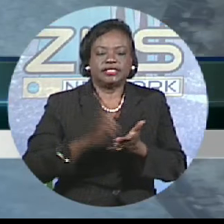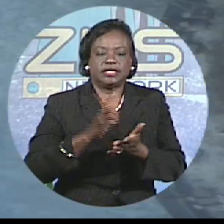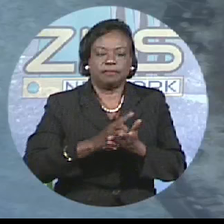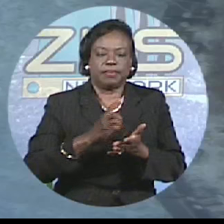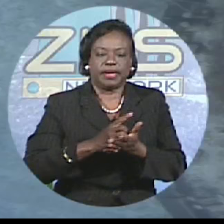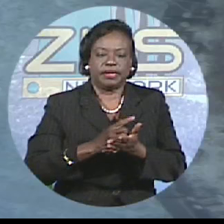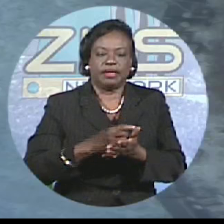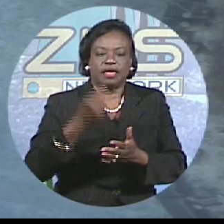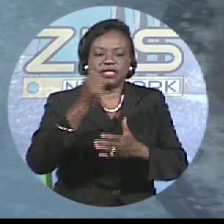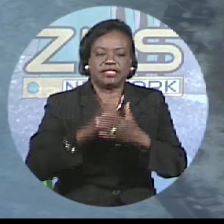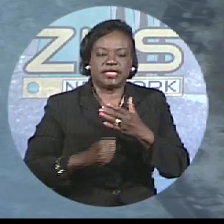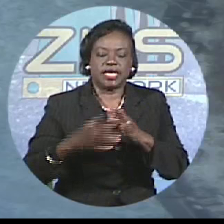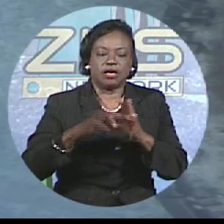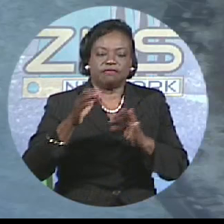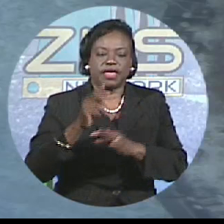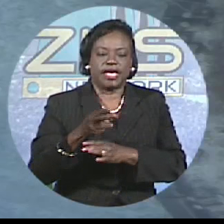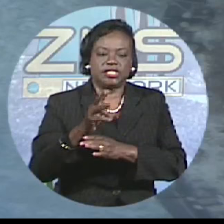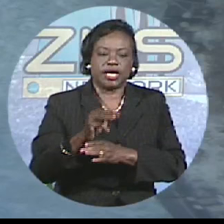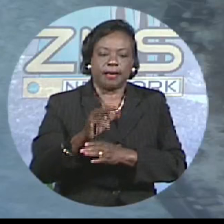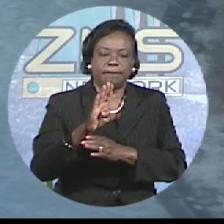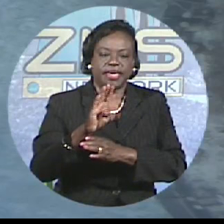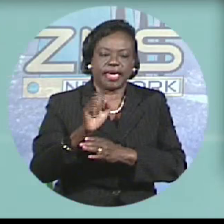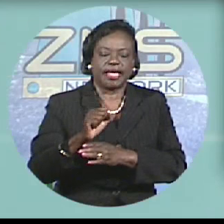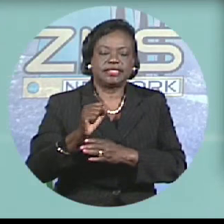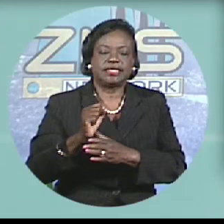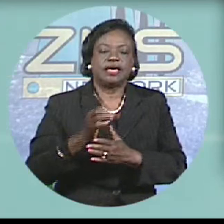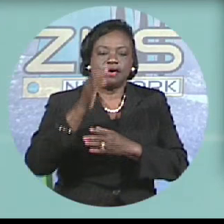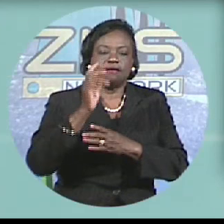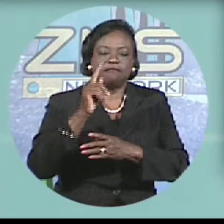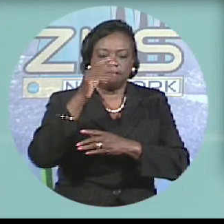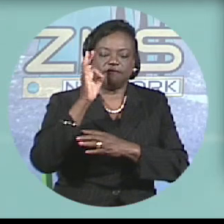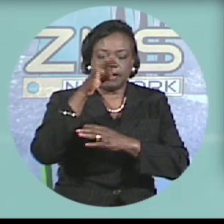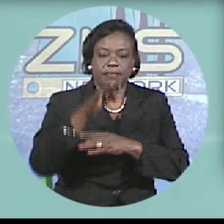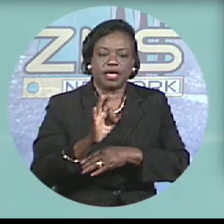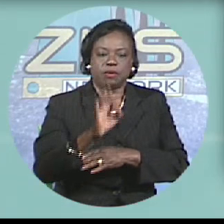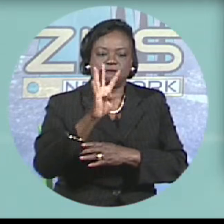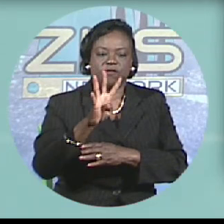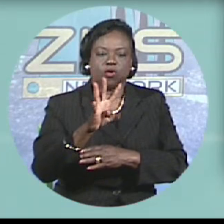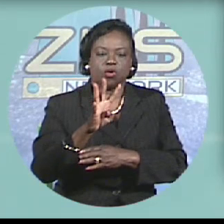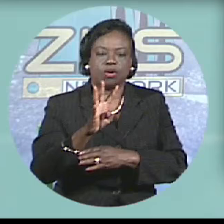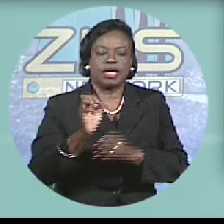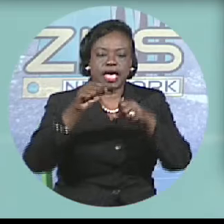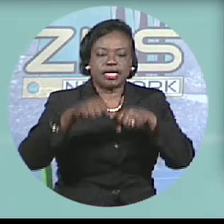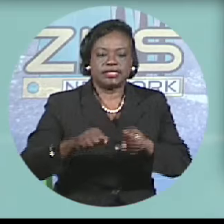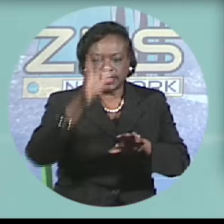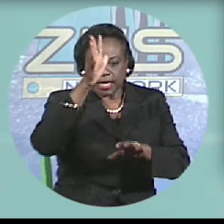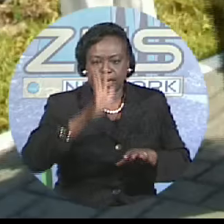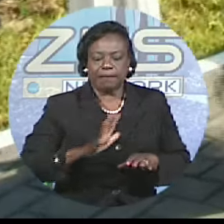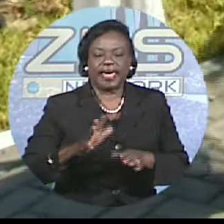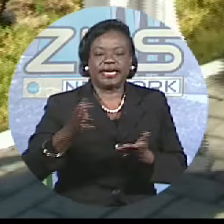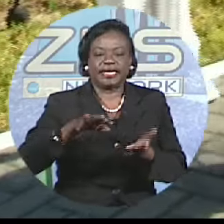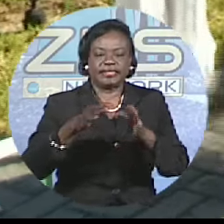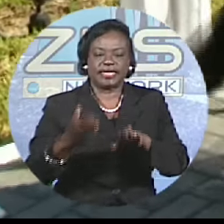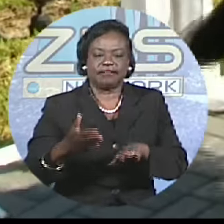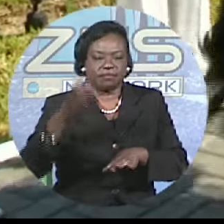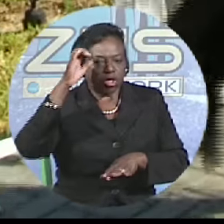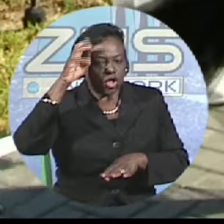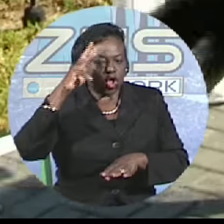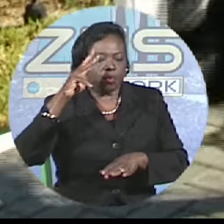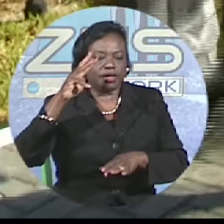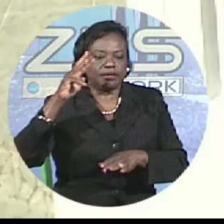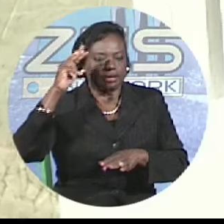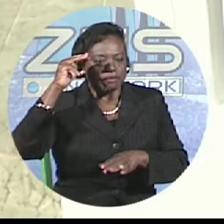anniversary of the sinking of the HMBS Flamingo in 1980, where four Marines died after being attacked by Cuban MiG fighter jets. Some say it's a